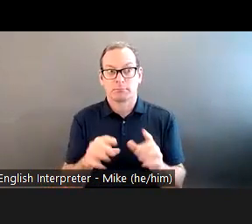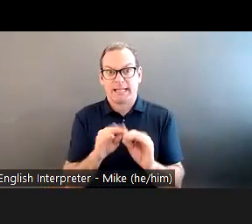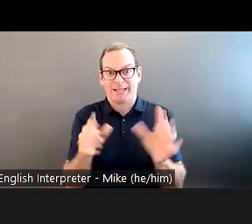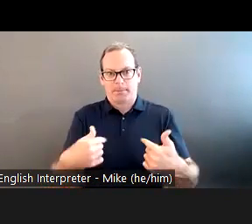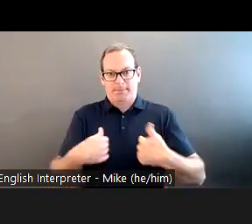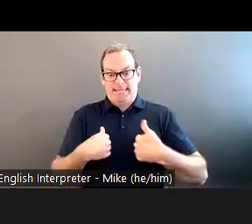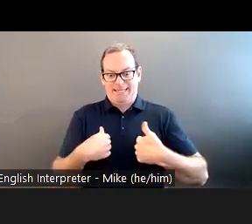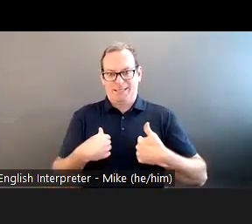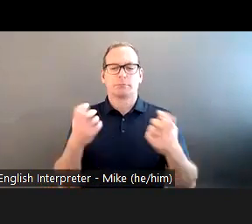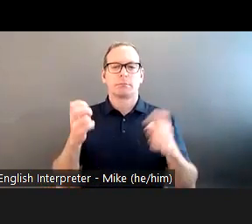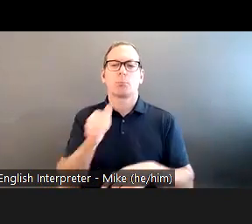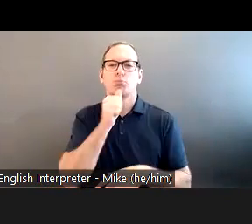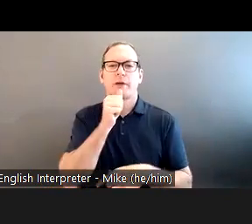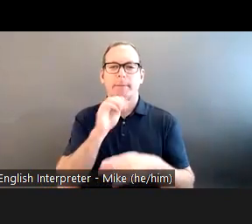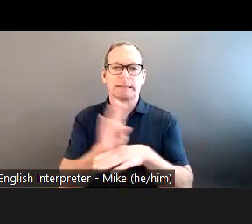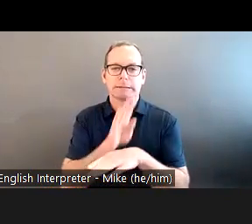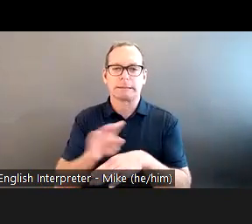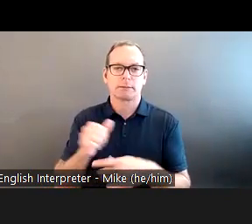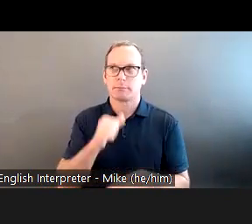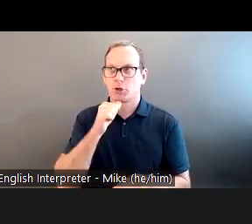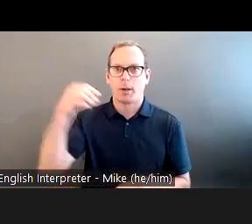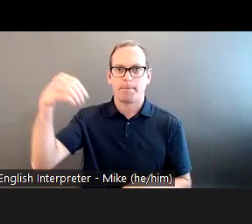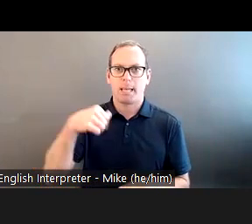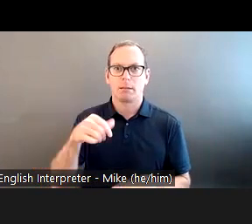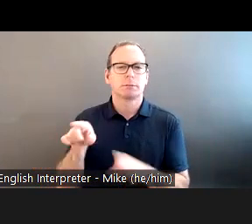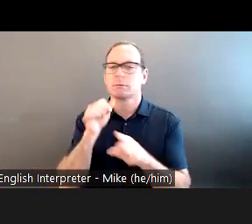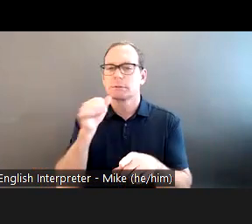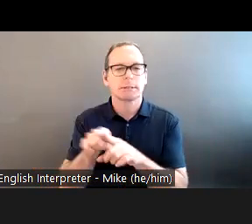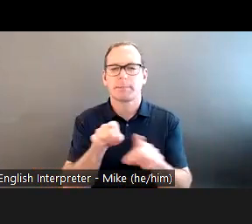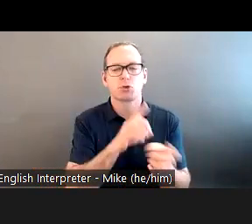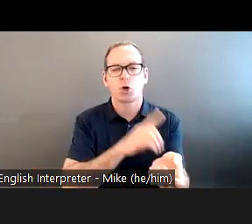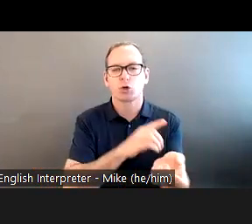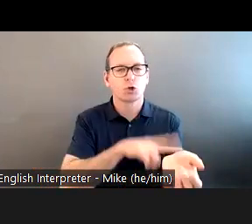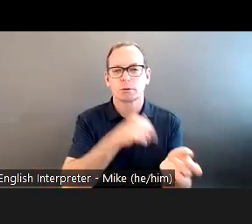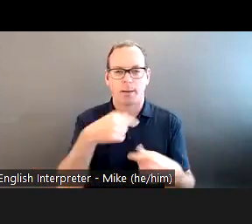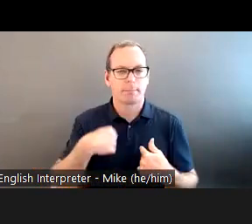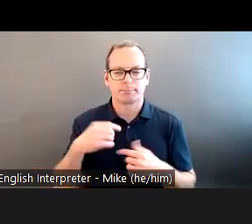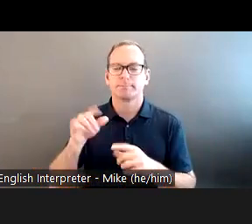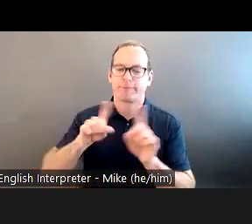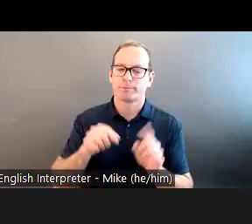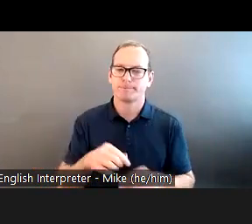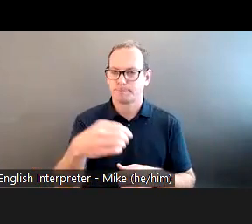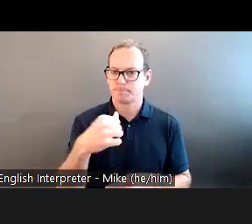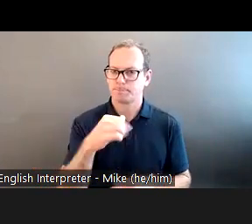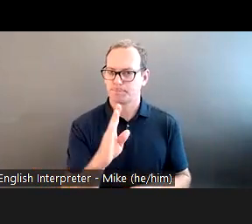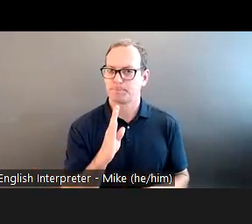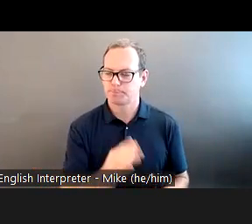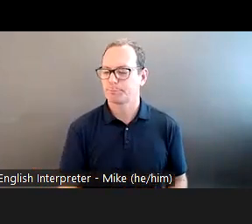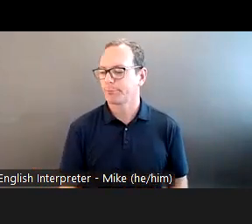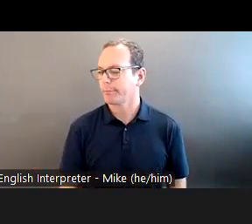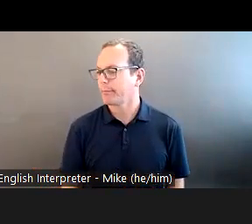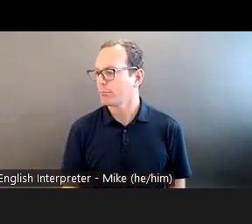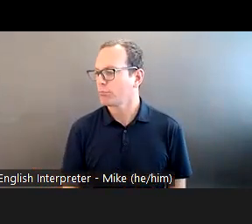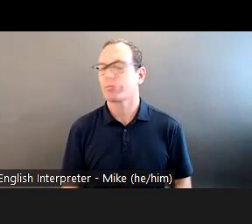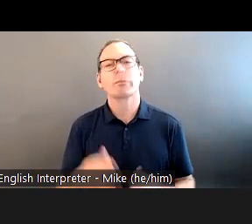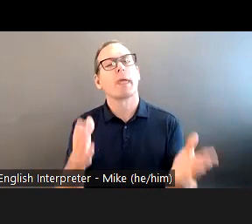OHIP. So go ahead. So how much do these capacity assessments cost? So designated